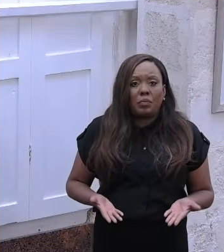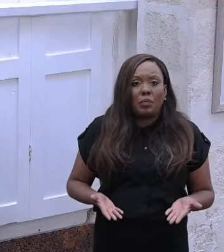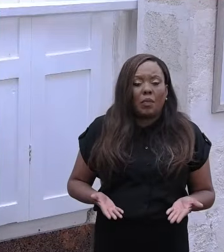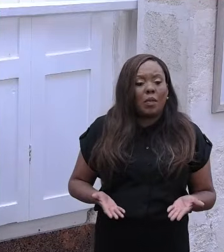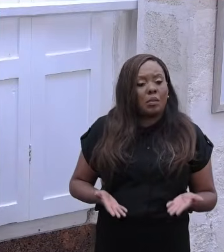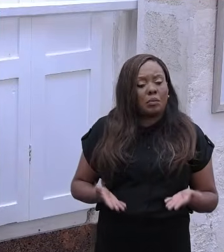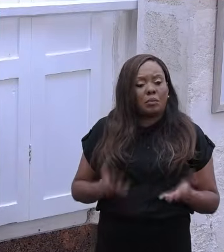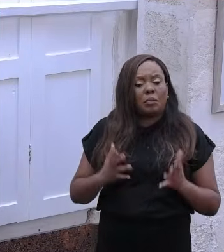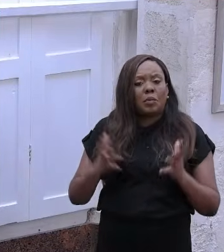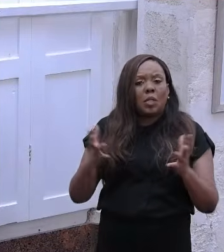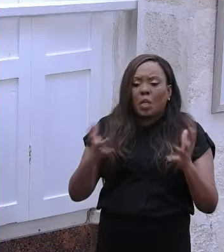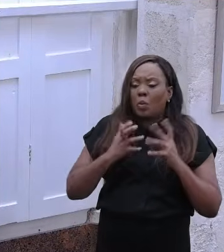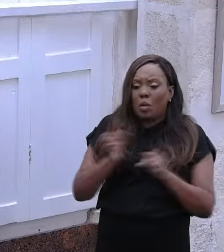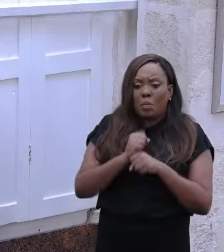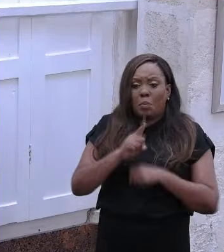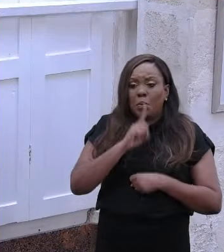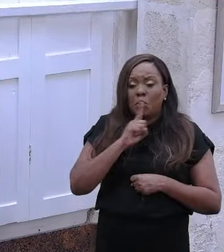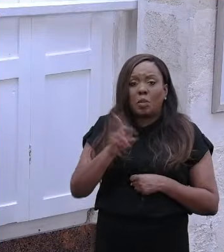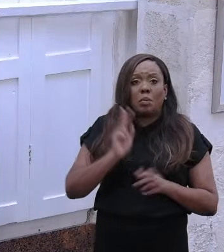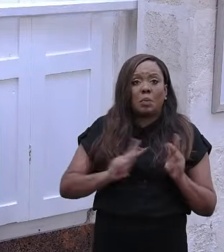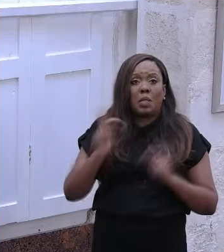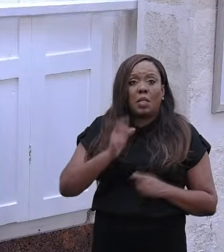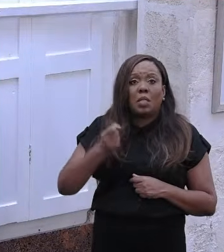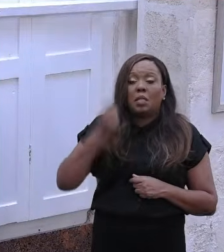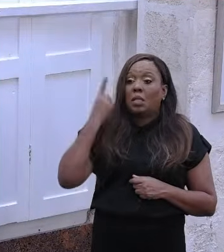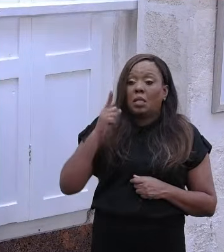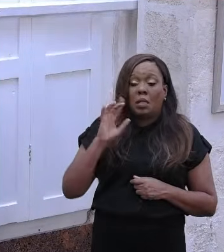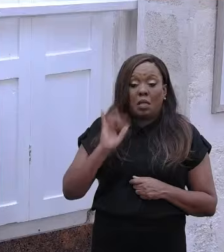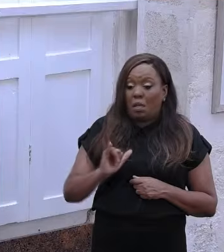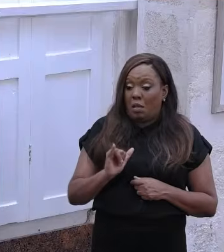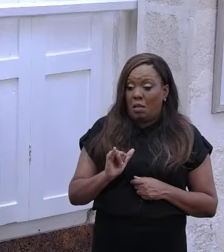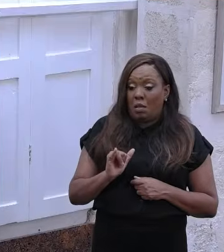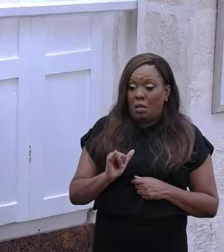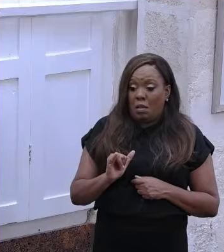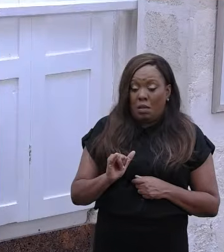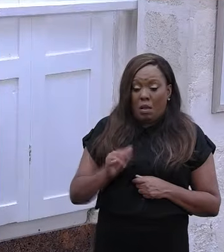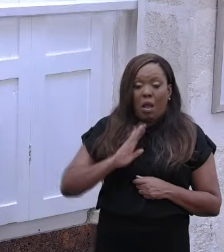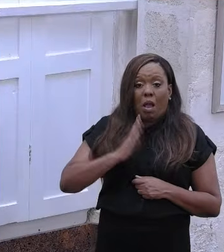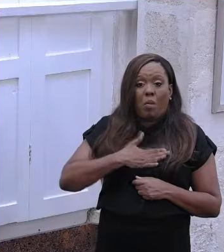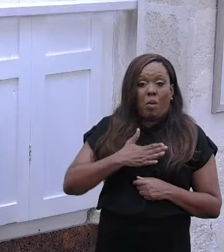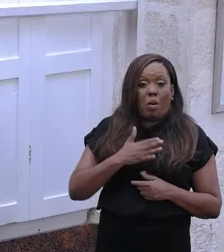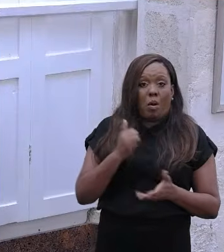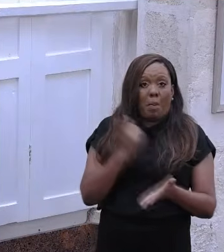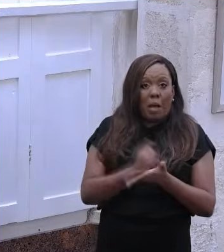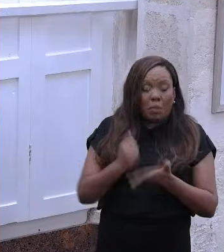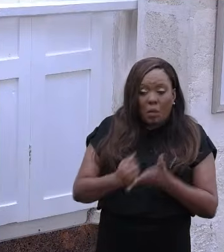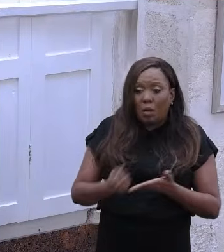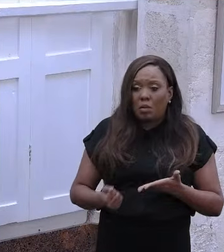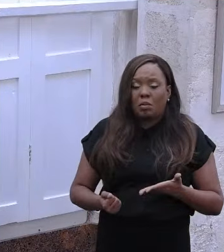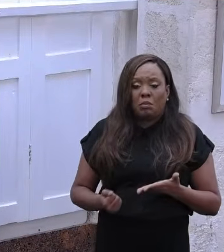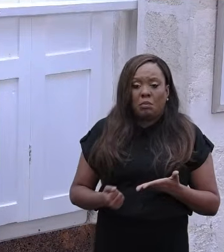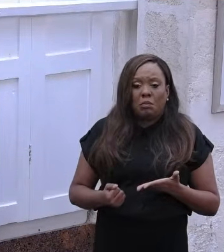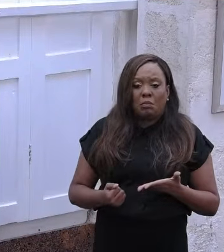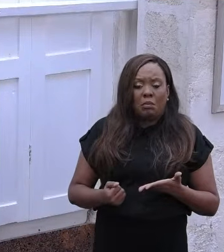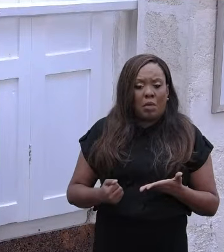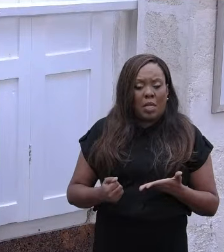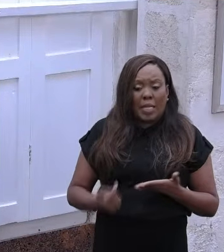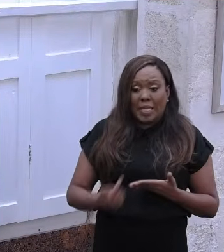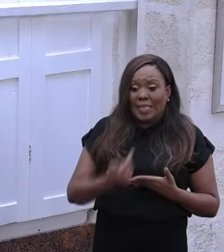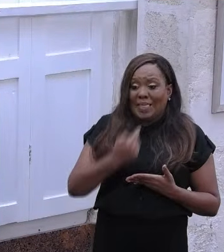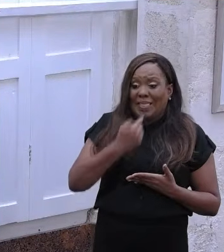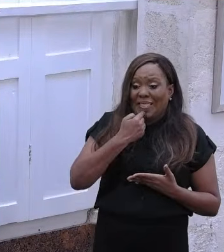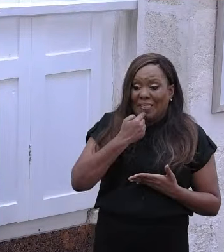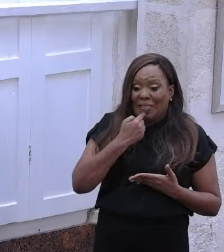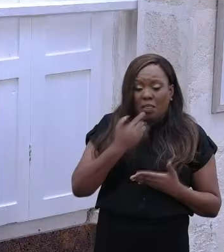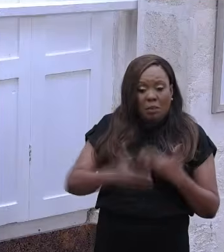and take it off the shelf and you got a Barbados passport or some citizenship and you walk along and you feel good. Not in that type of way, but in a